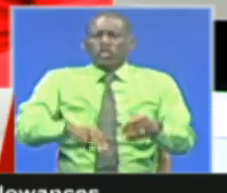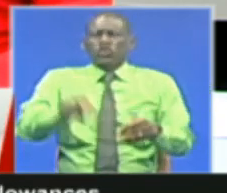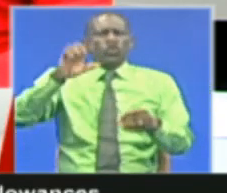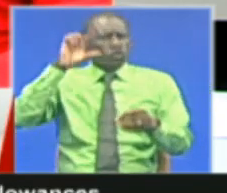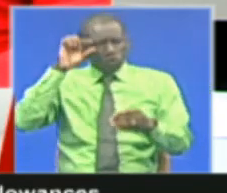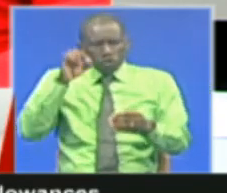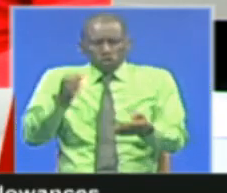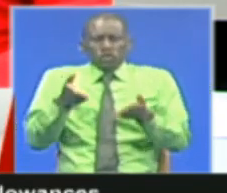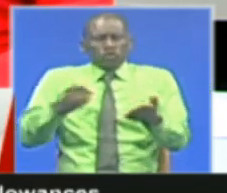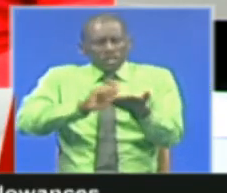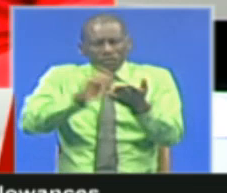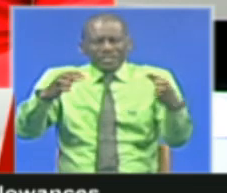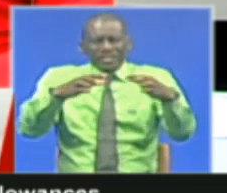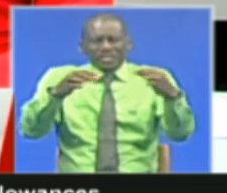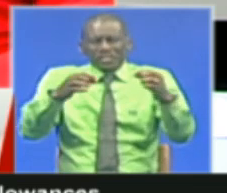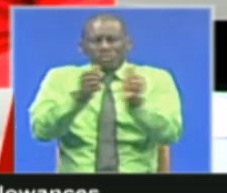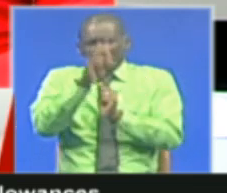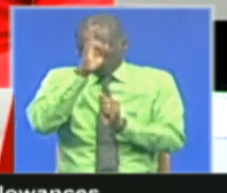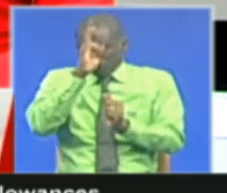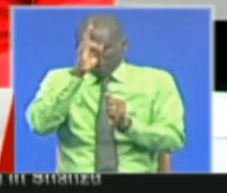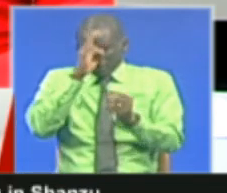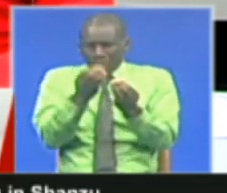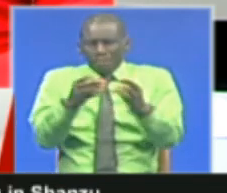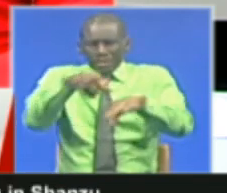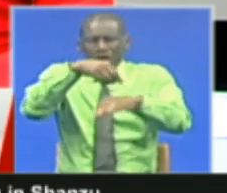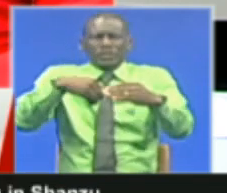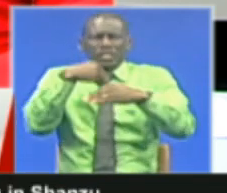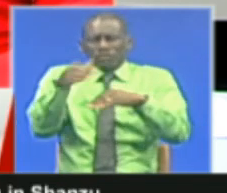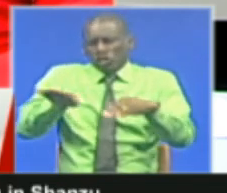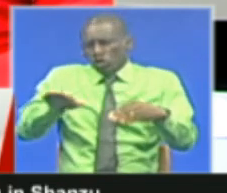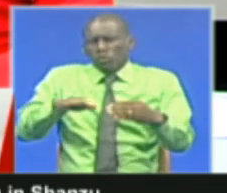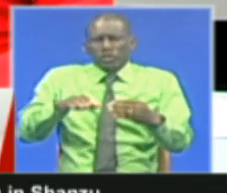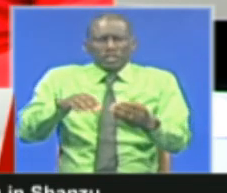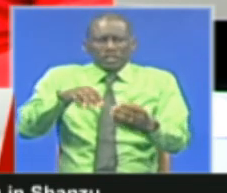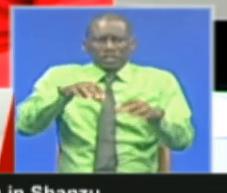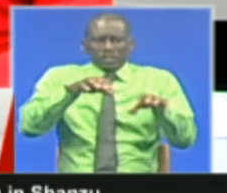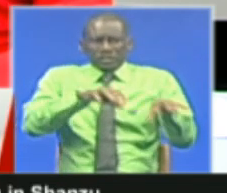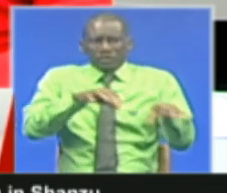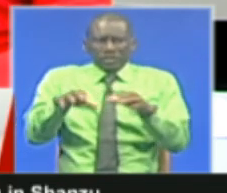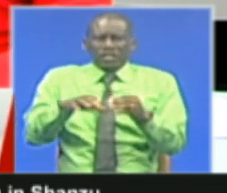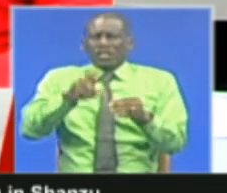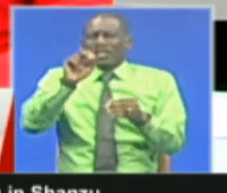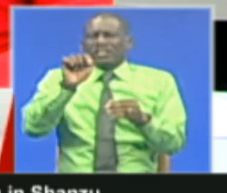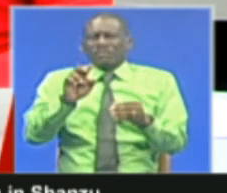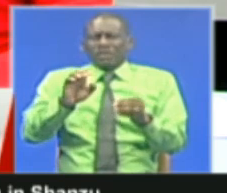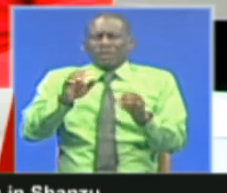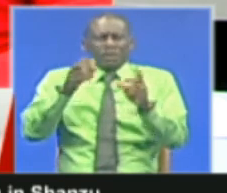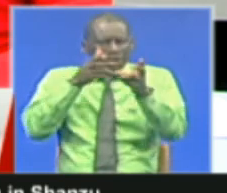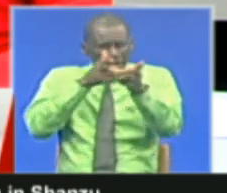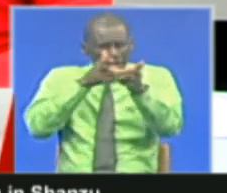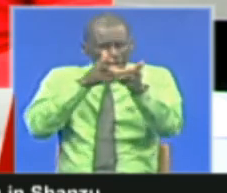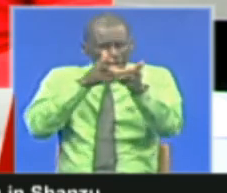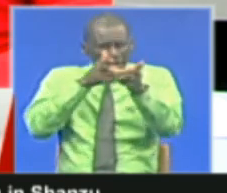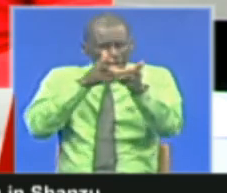evening recorded a statement with the police hours after the mid-morning ordeal. The two NTV cameraman Karim Rajan and Daily